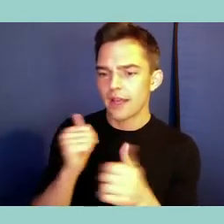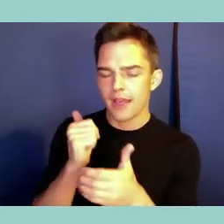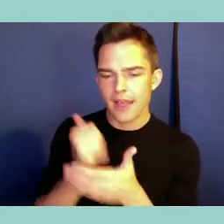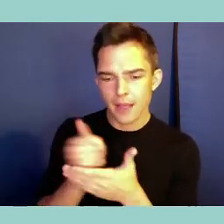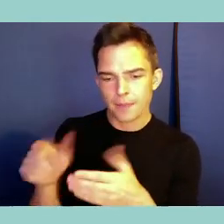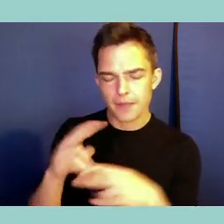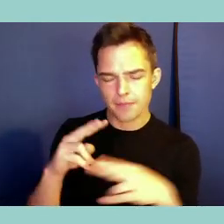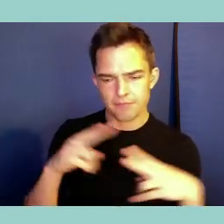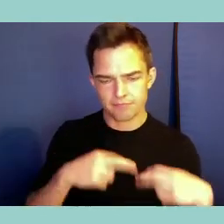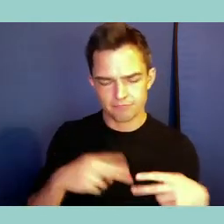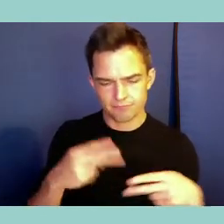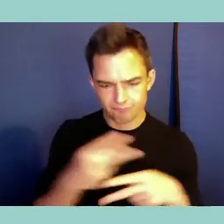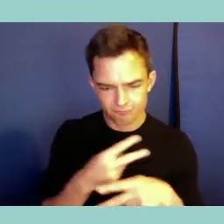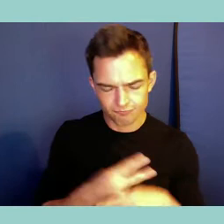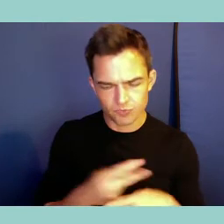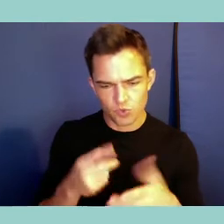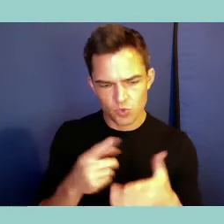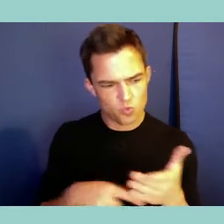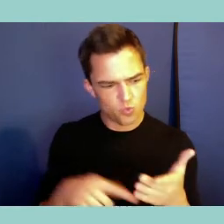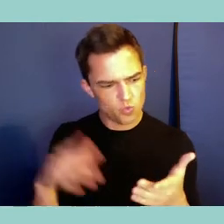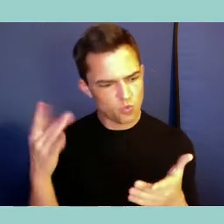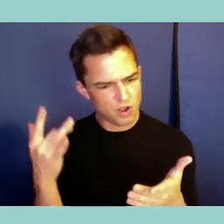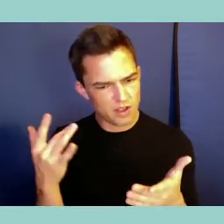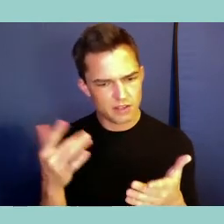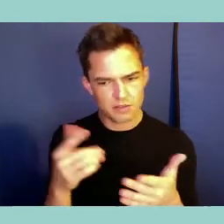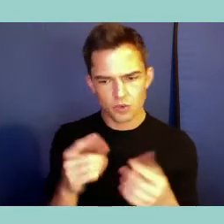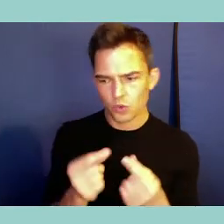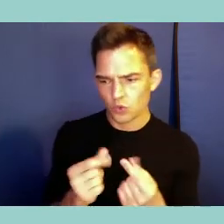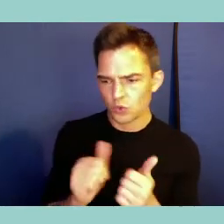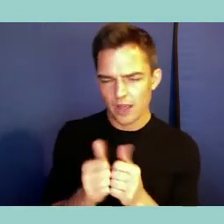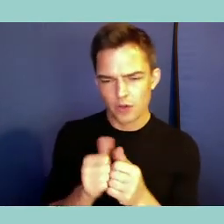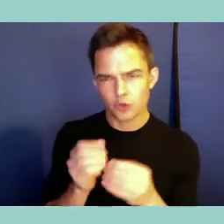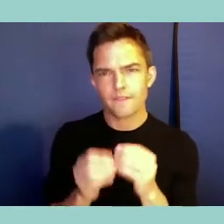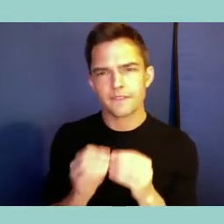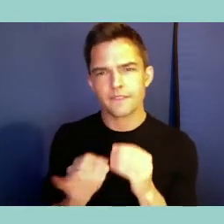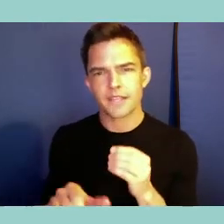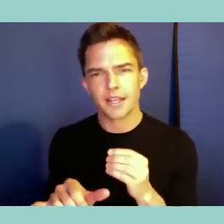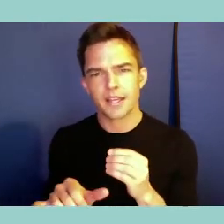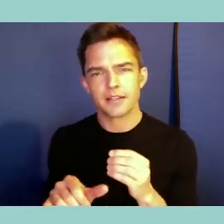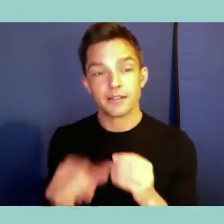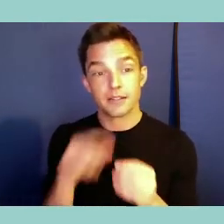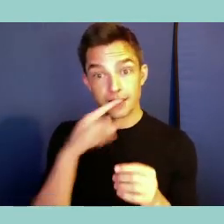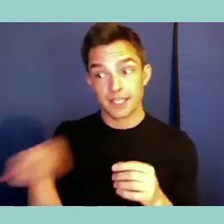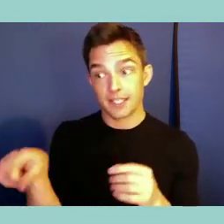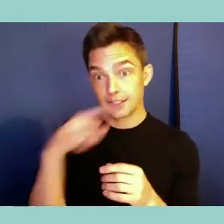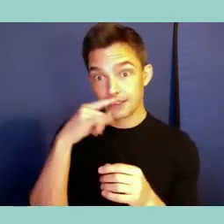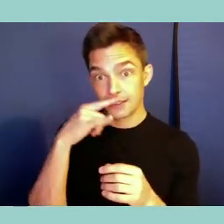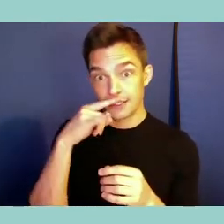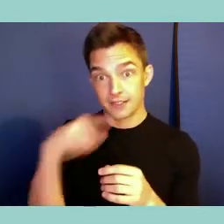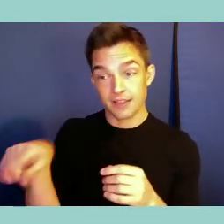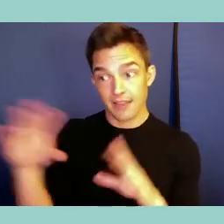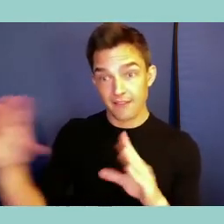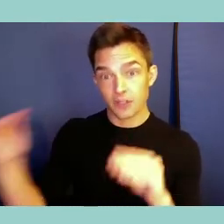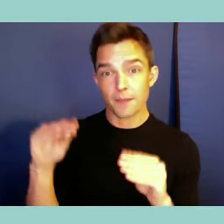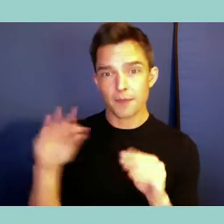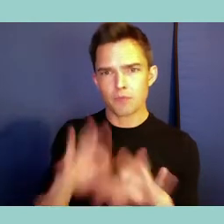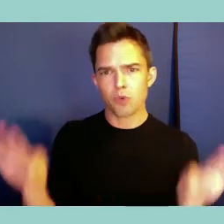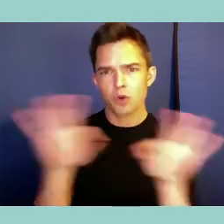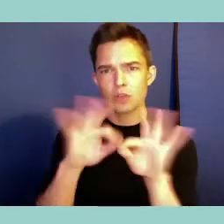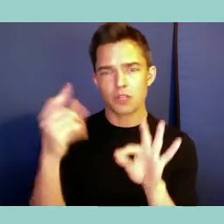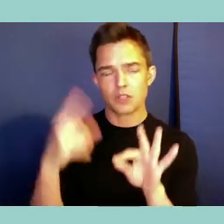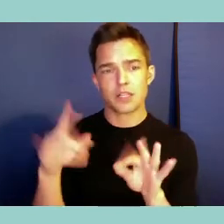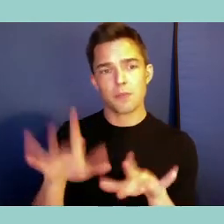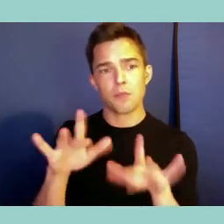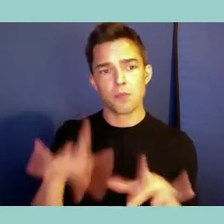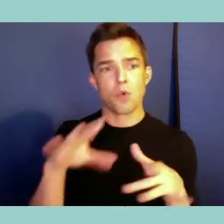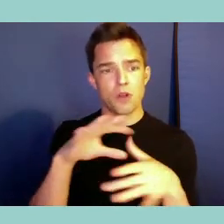stories that help them think about why that is and what we might be able to do about it. Kids have taught me that it's important